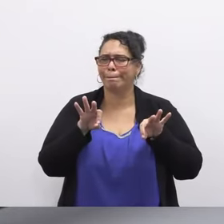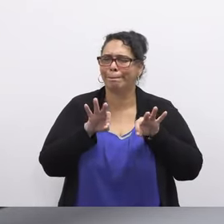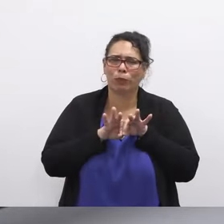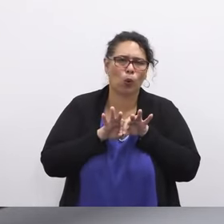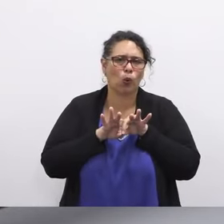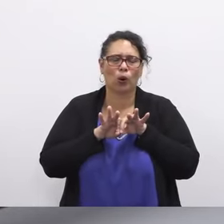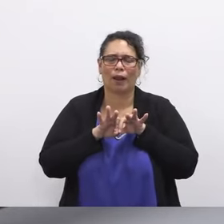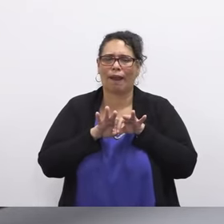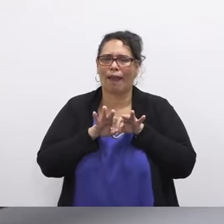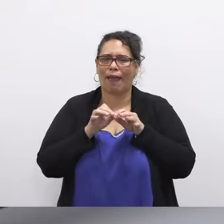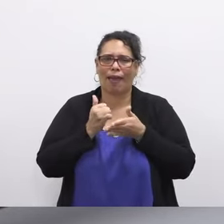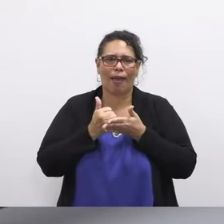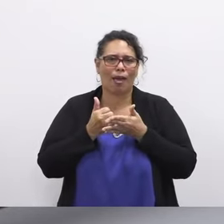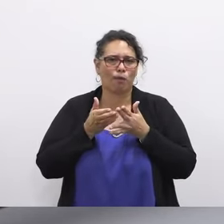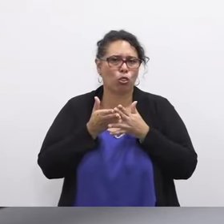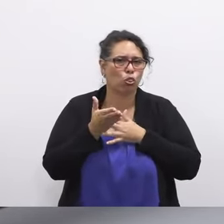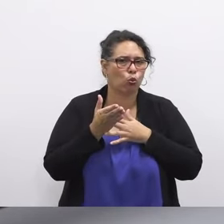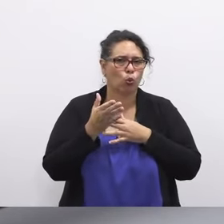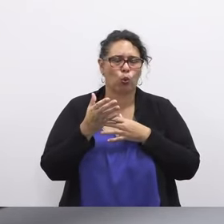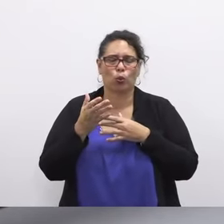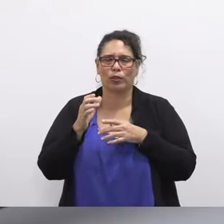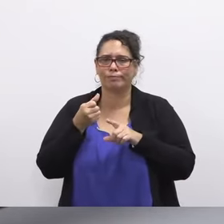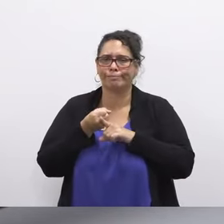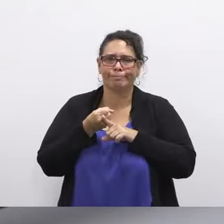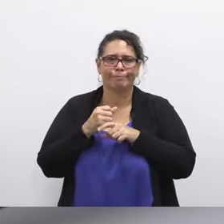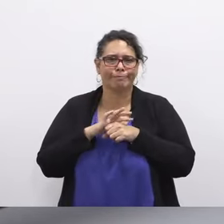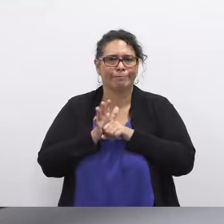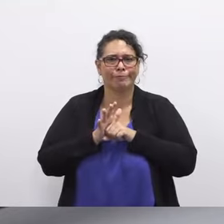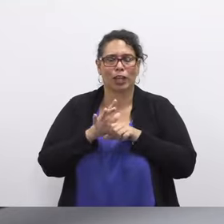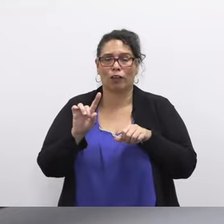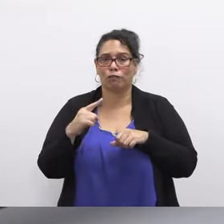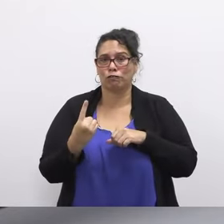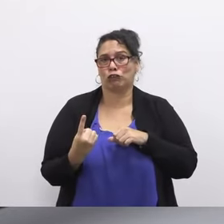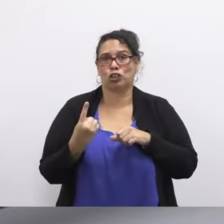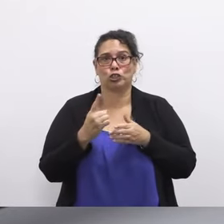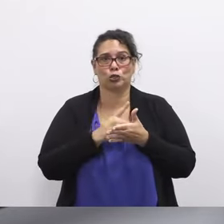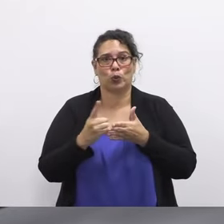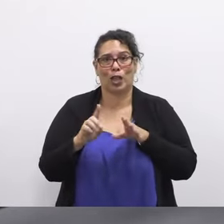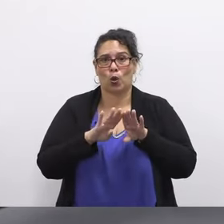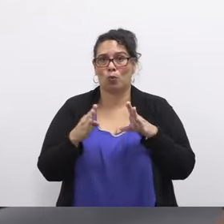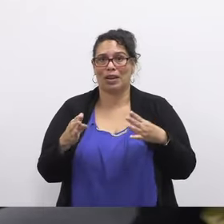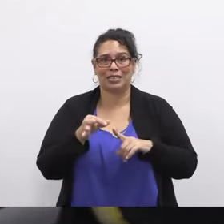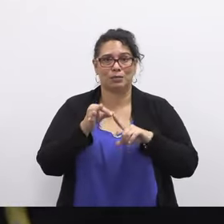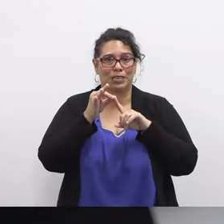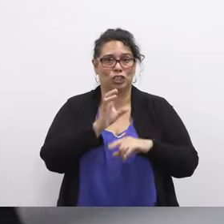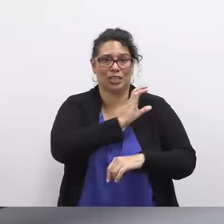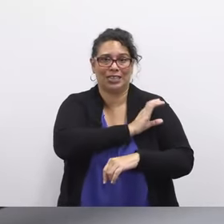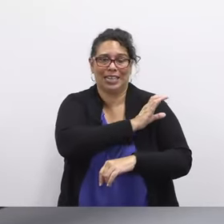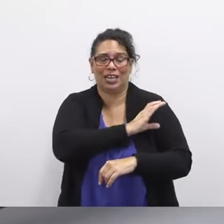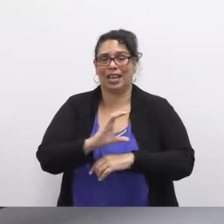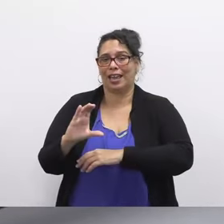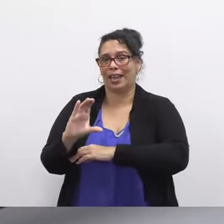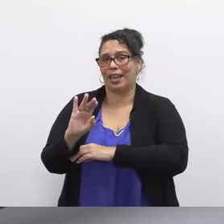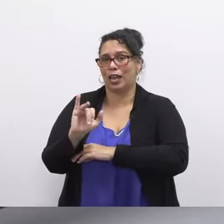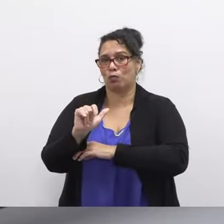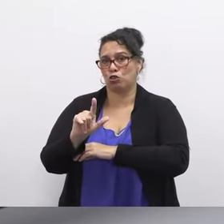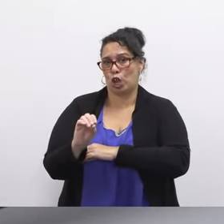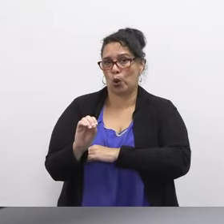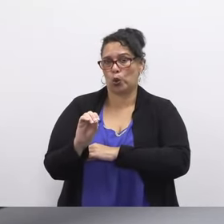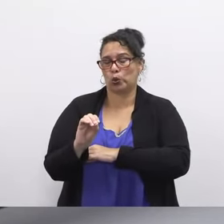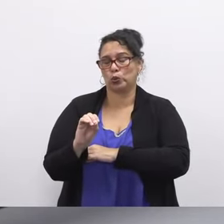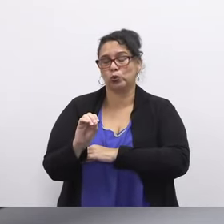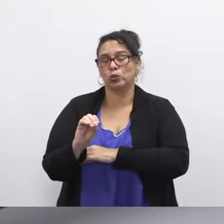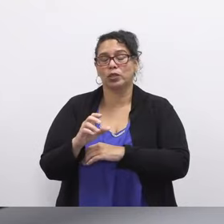to us. In the first week of opening a specialized clinic for staff and students at Cabrillo High School, they